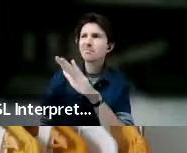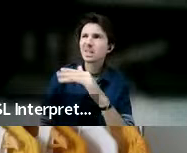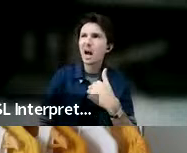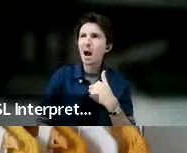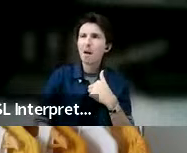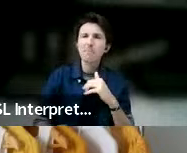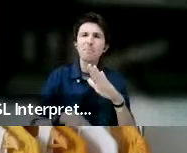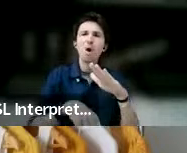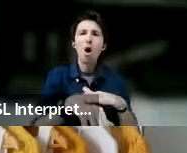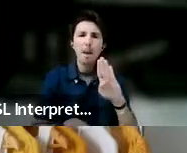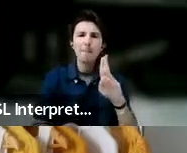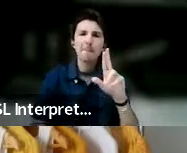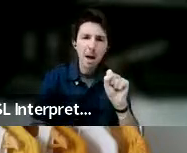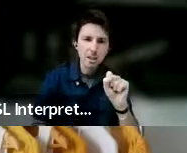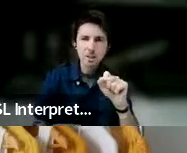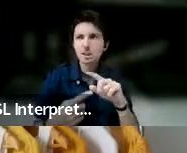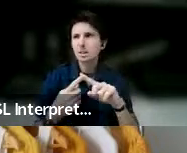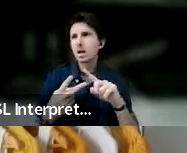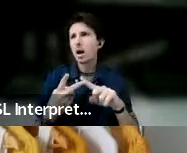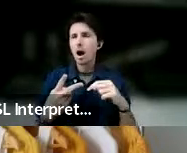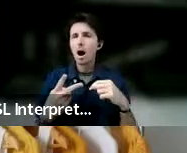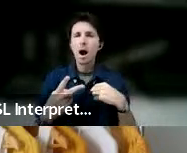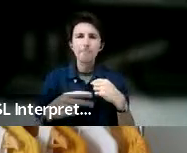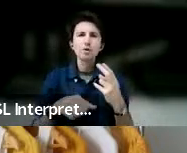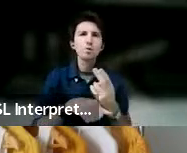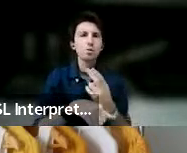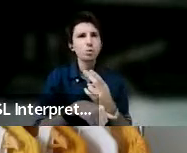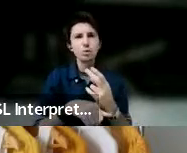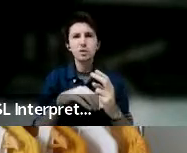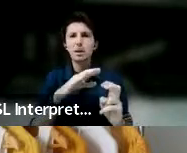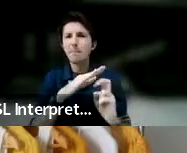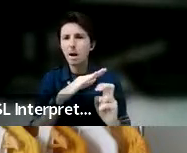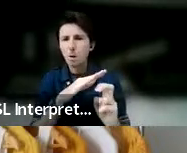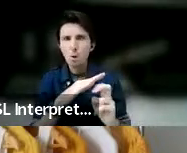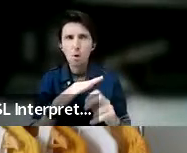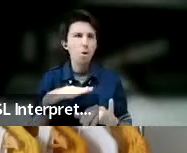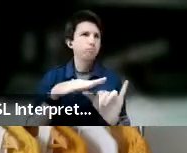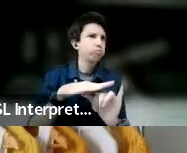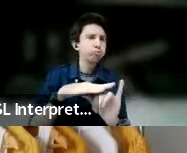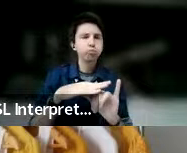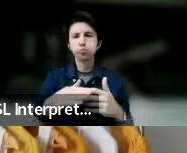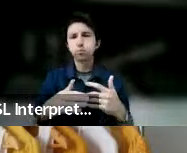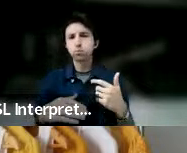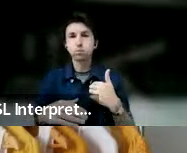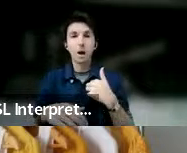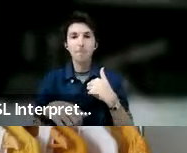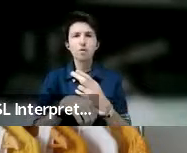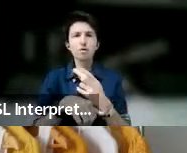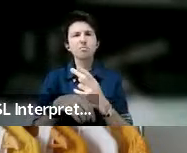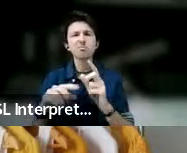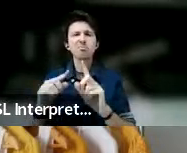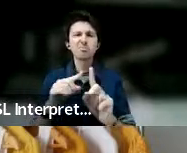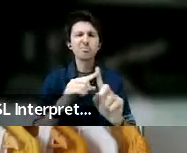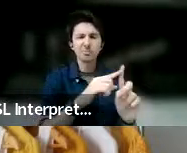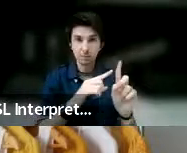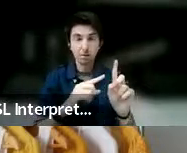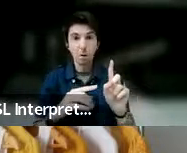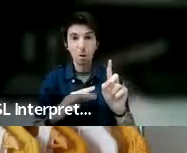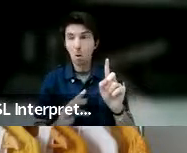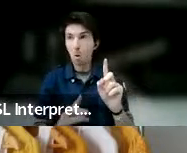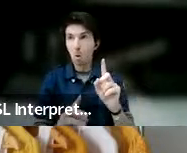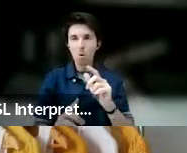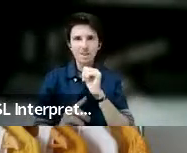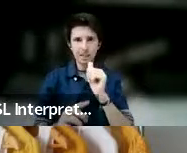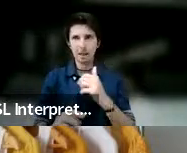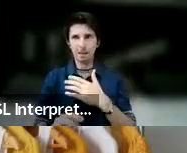producer desires me to report into is something that's of a unique or out of the ordinary element, and it